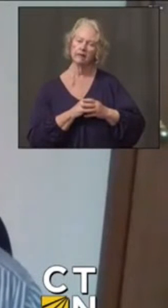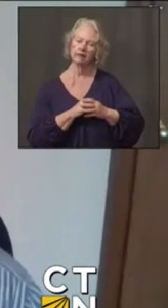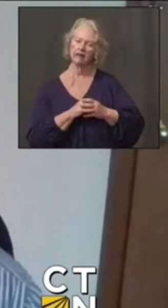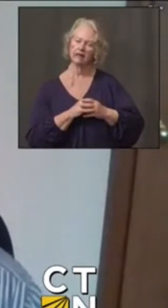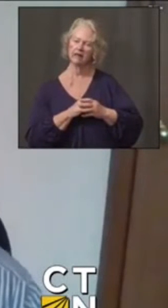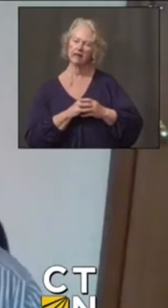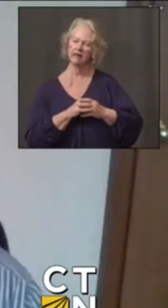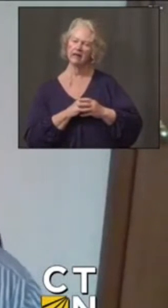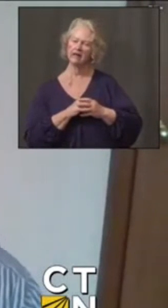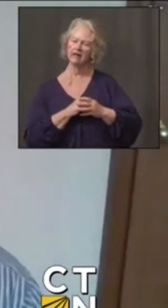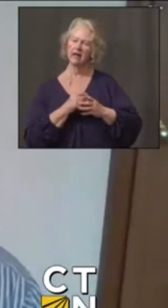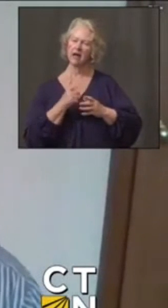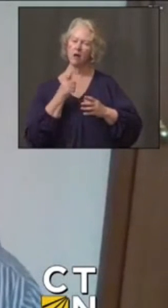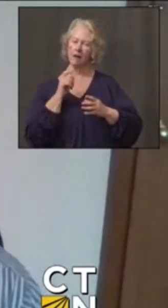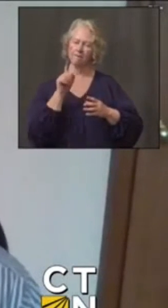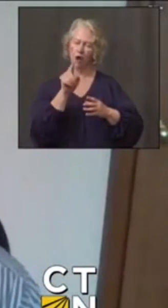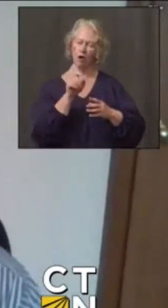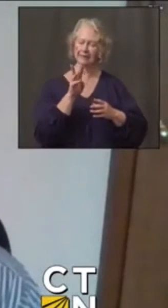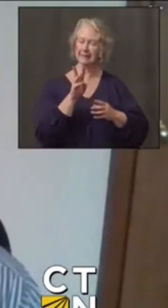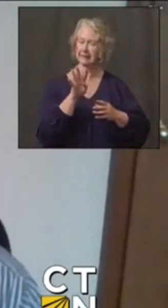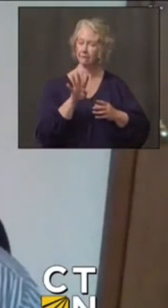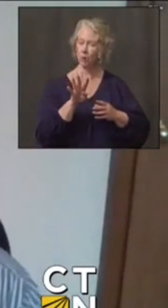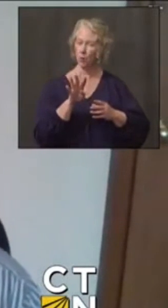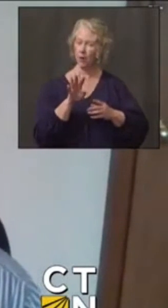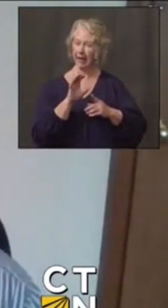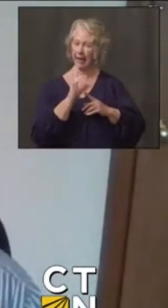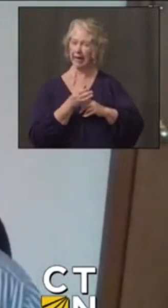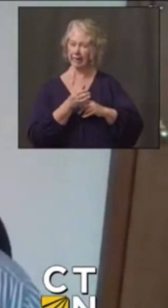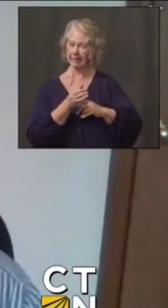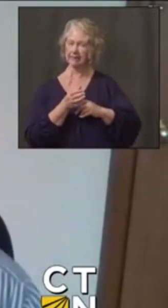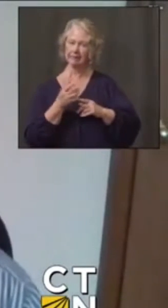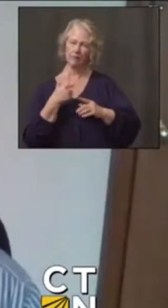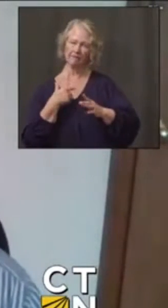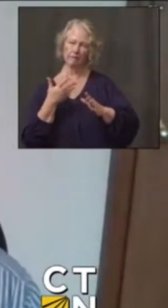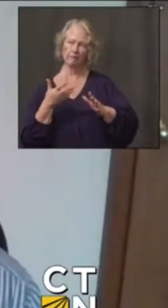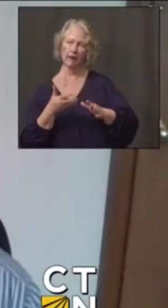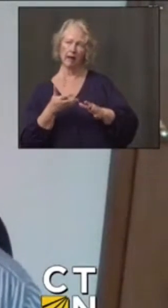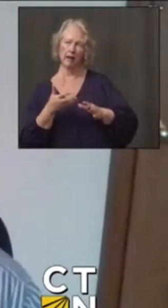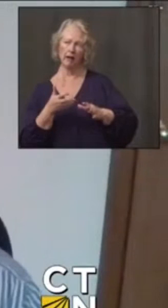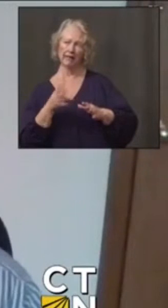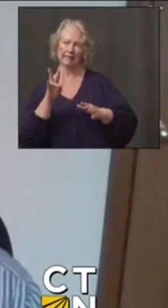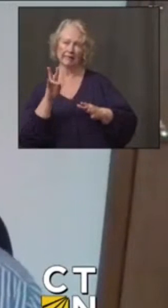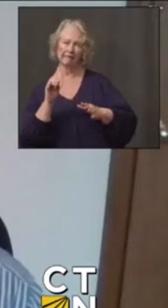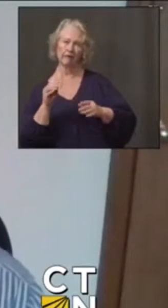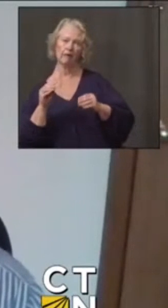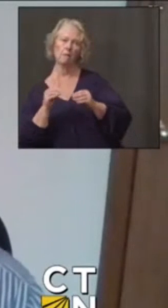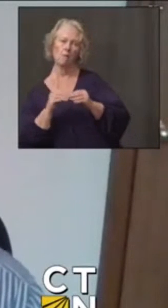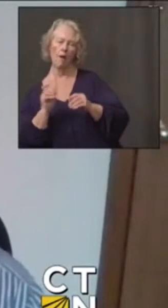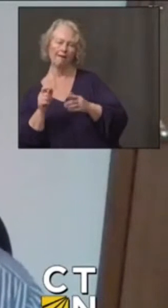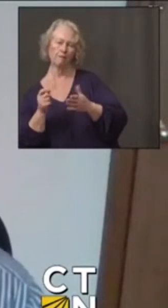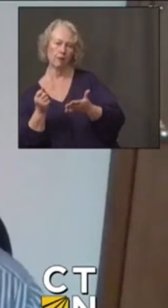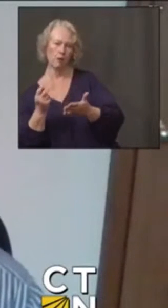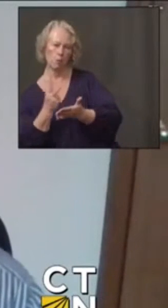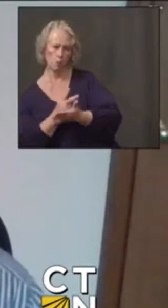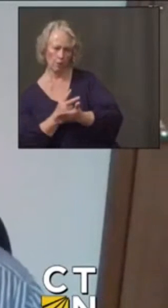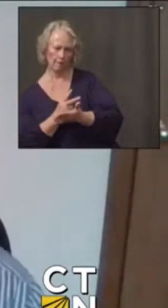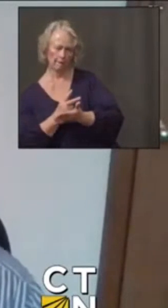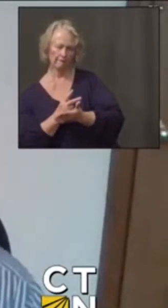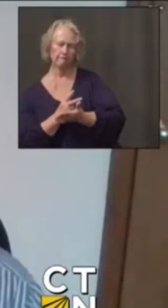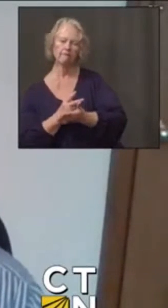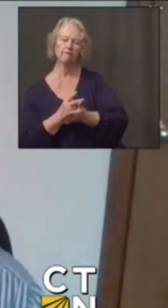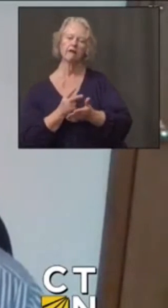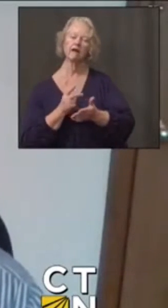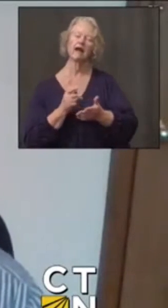164 cases. So we've got about 70 more of those to accrue. And then we'll get this longer running